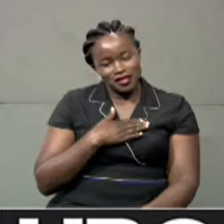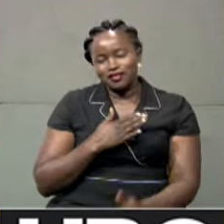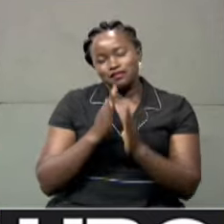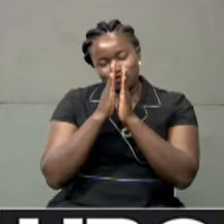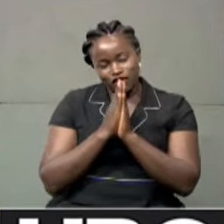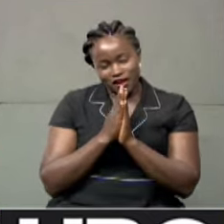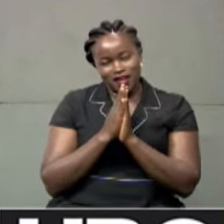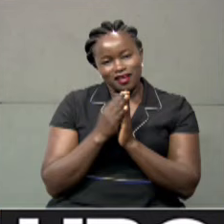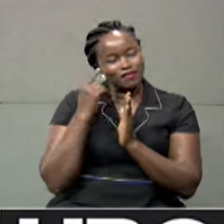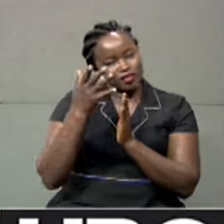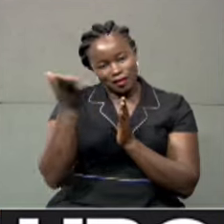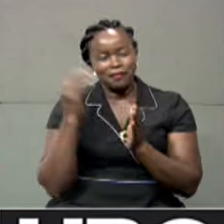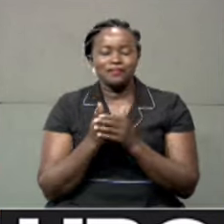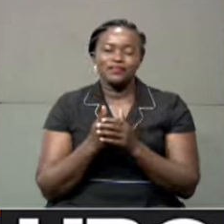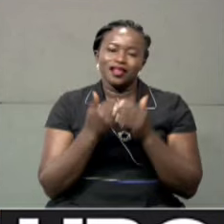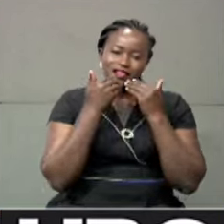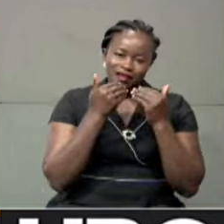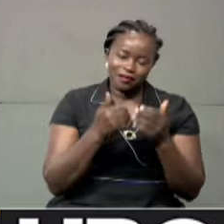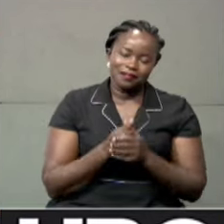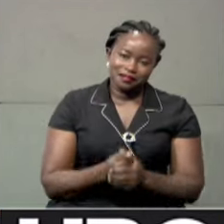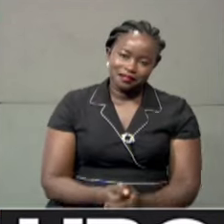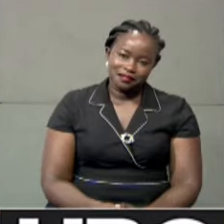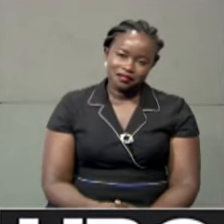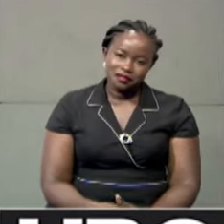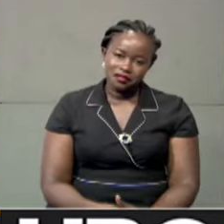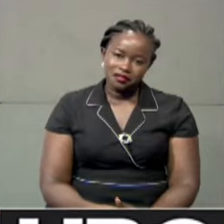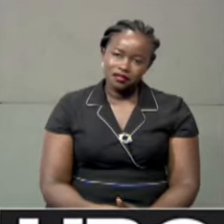them. Thank you.